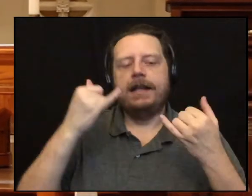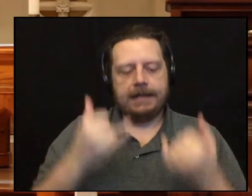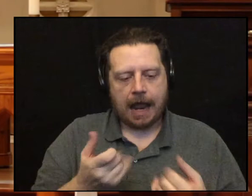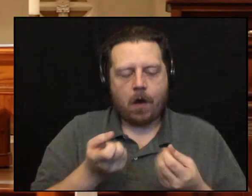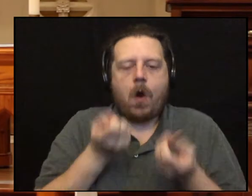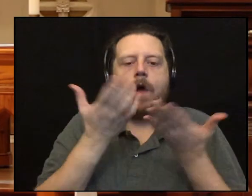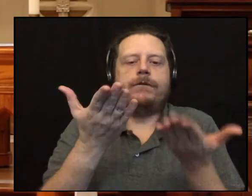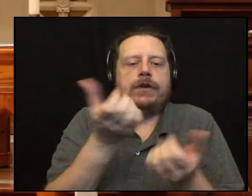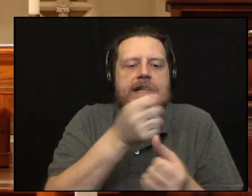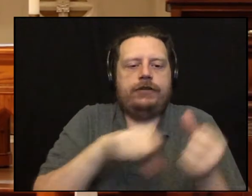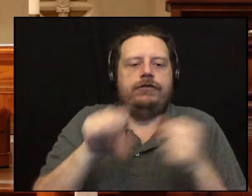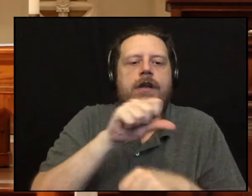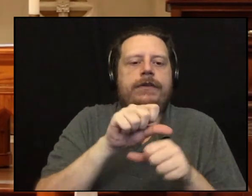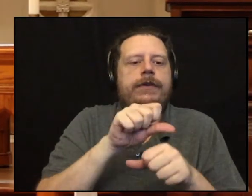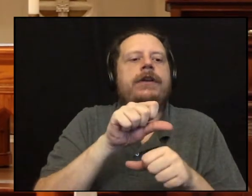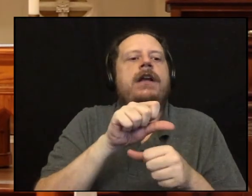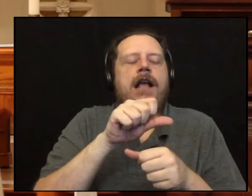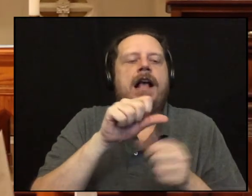a greeting of peace.